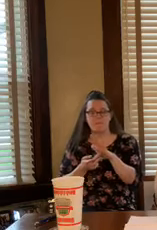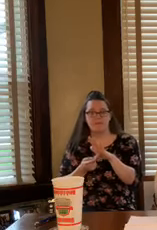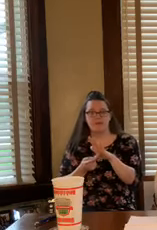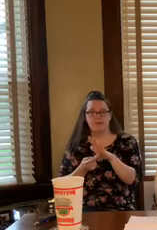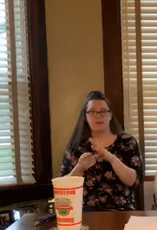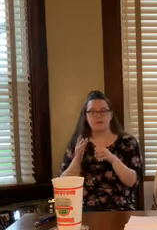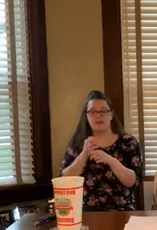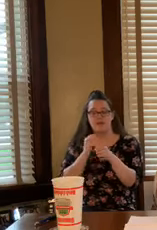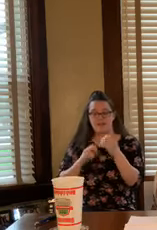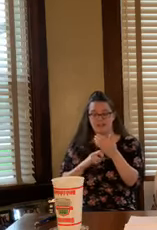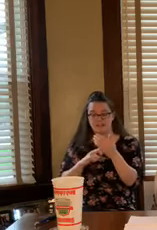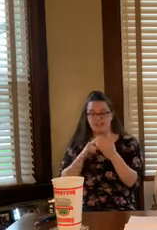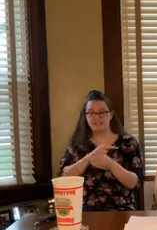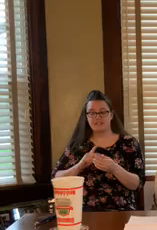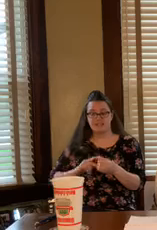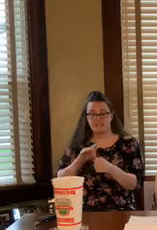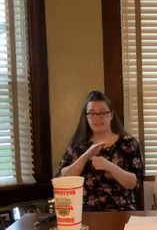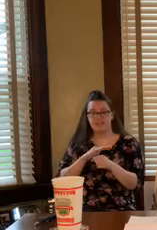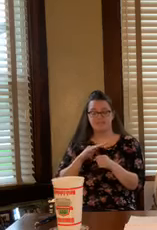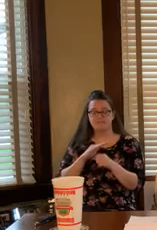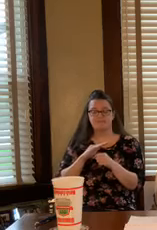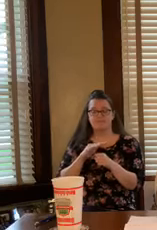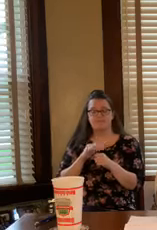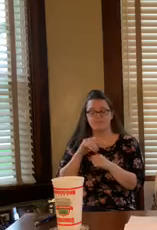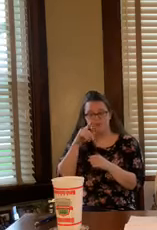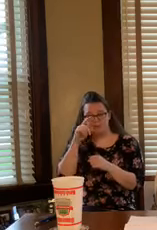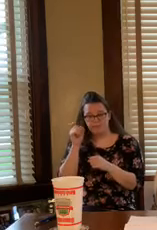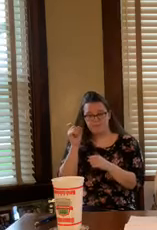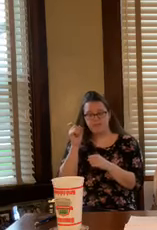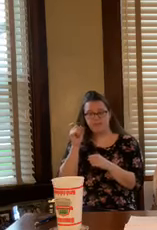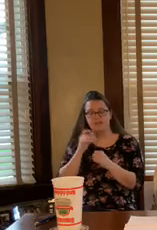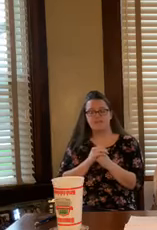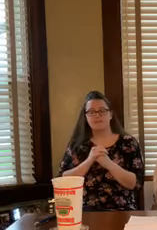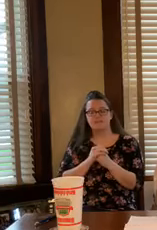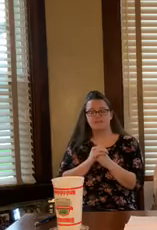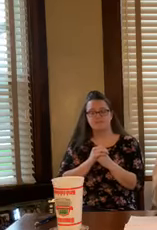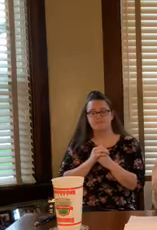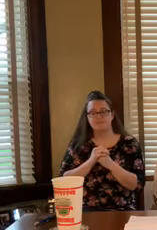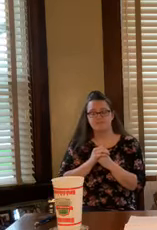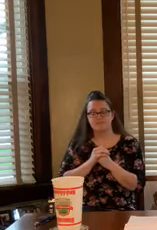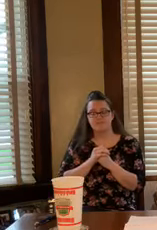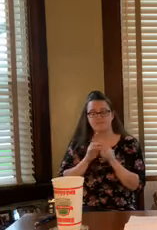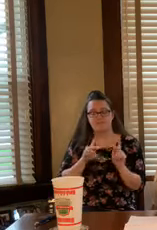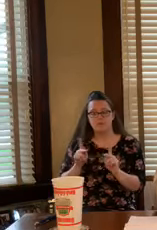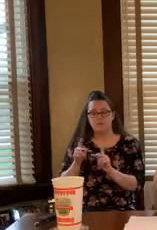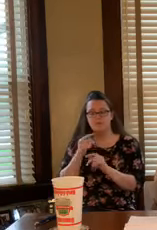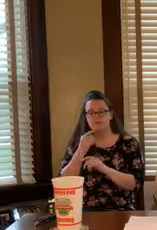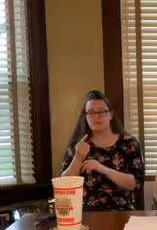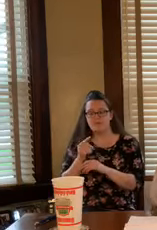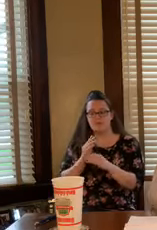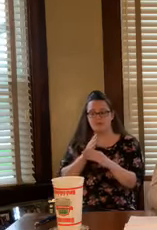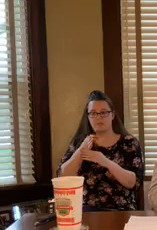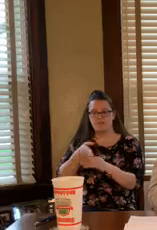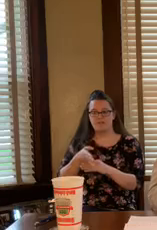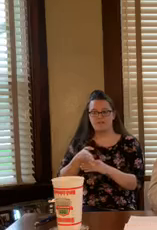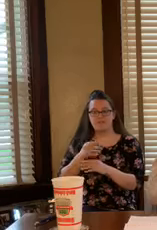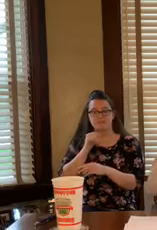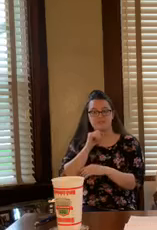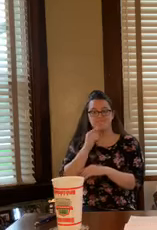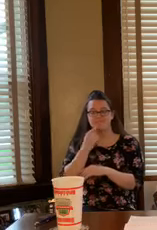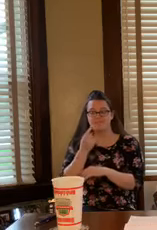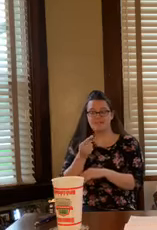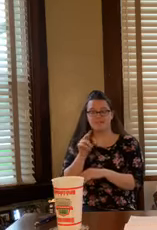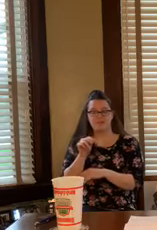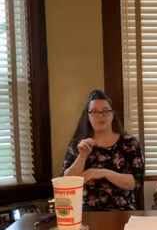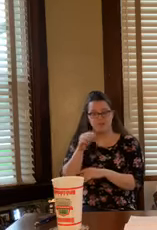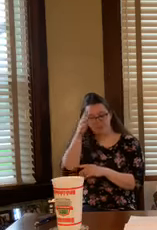Jesus being the Christ. But him and the other disciples that were with Jesus that day are told immediately after to tell no man that Jesus is the Christ.